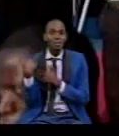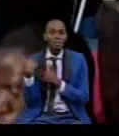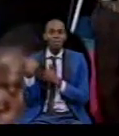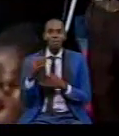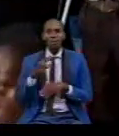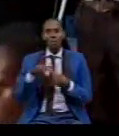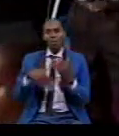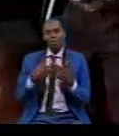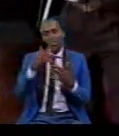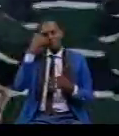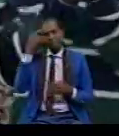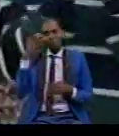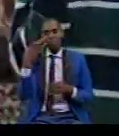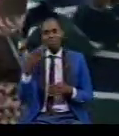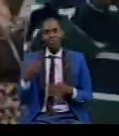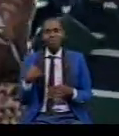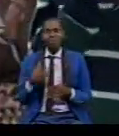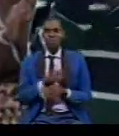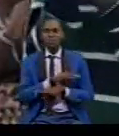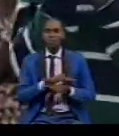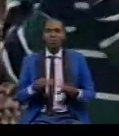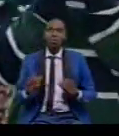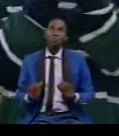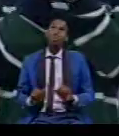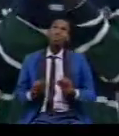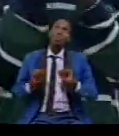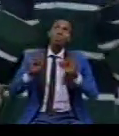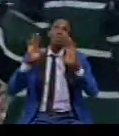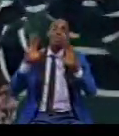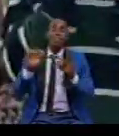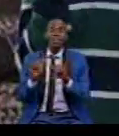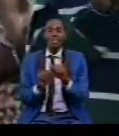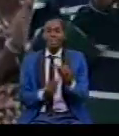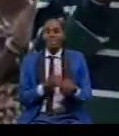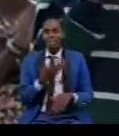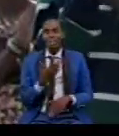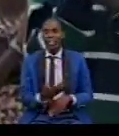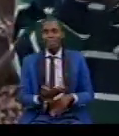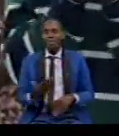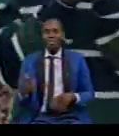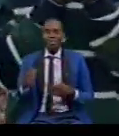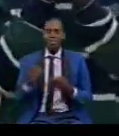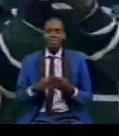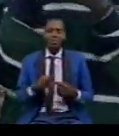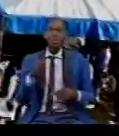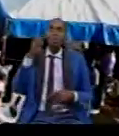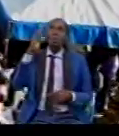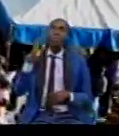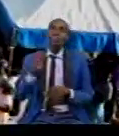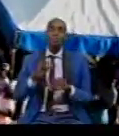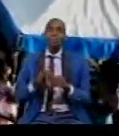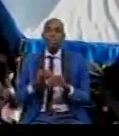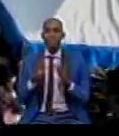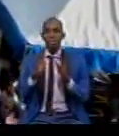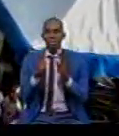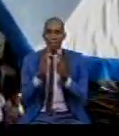your life. And I know already your life is turning around for the better. He is the